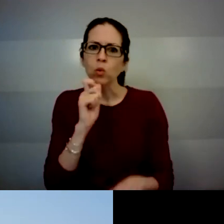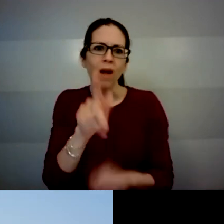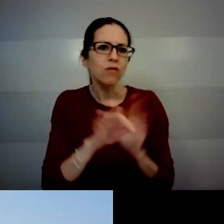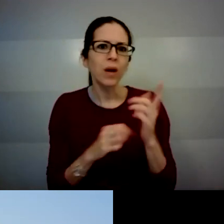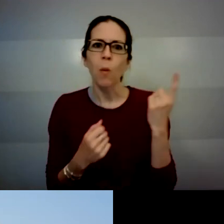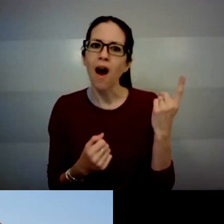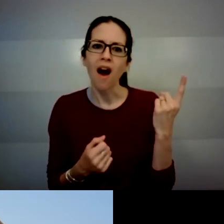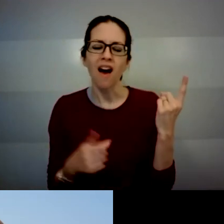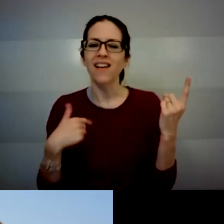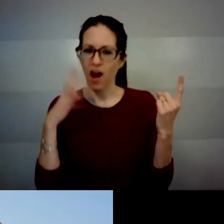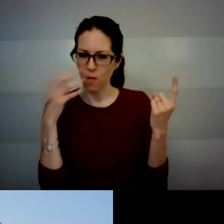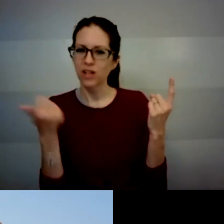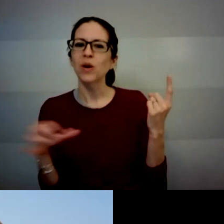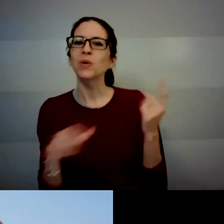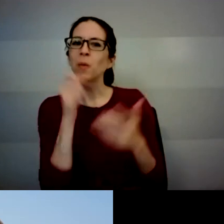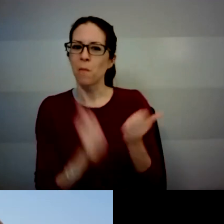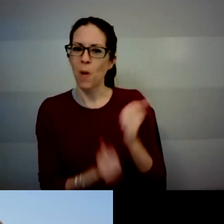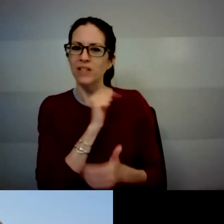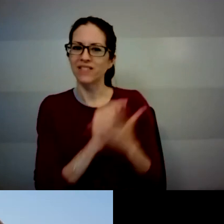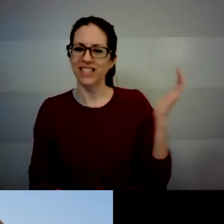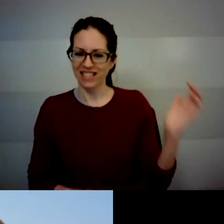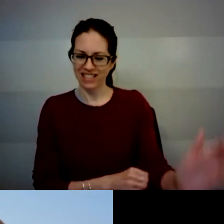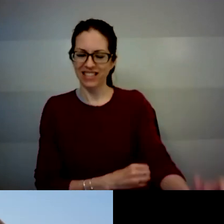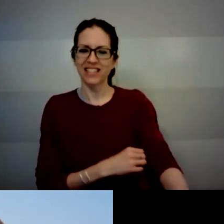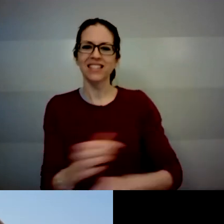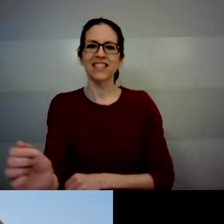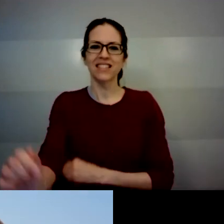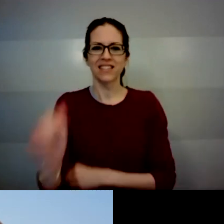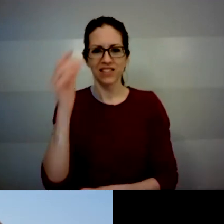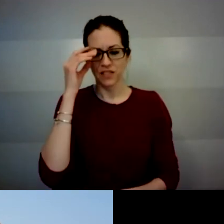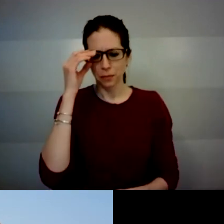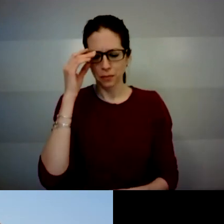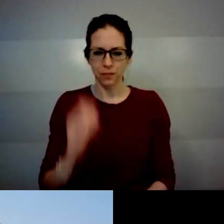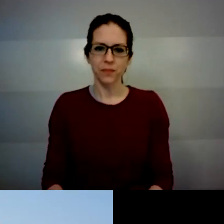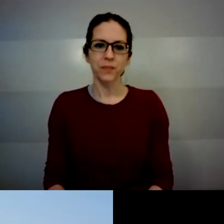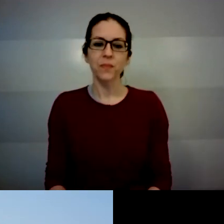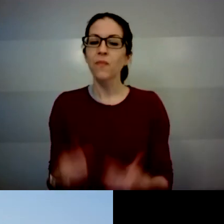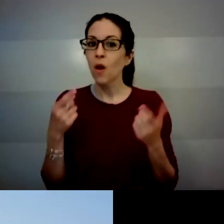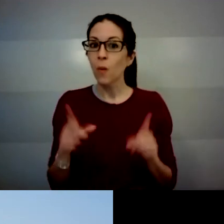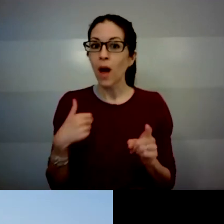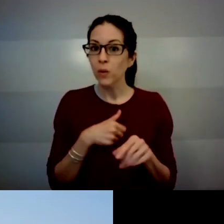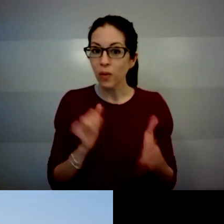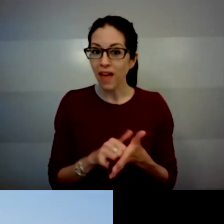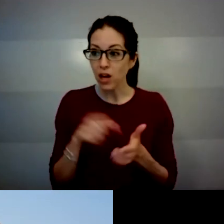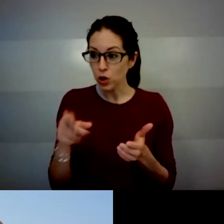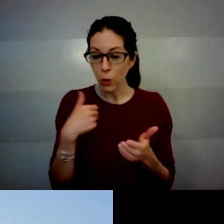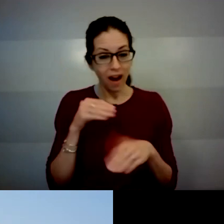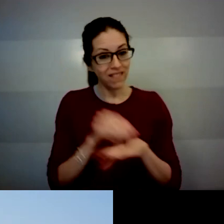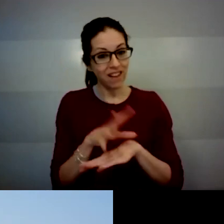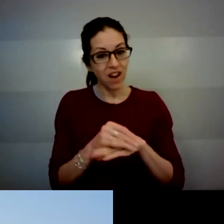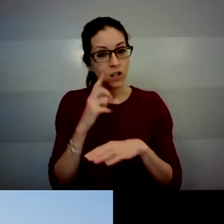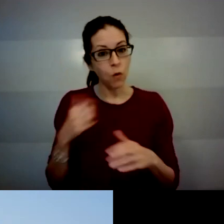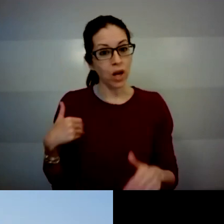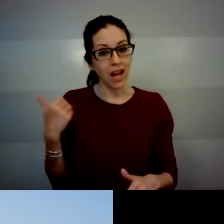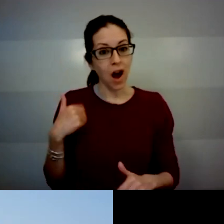I know I'm going to try to do most of these. And while we have them answer that, Ruth, do you have any advice for young people